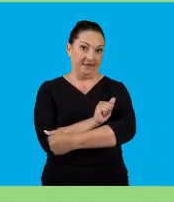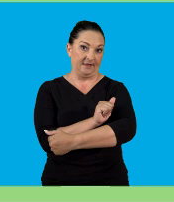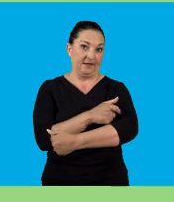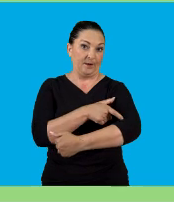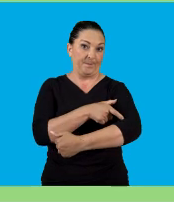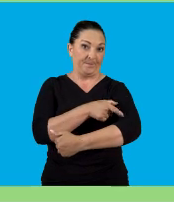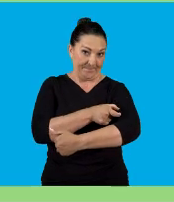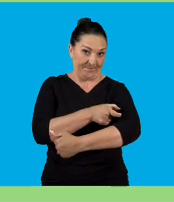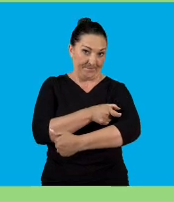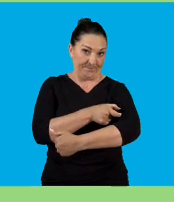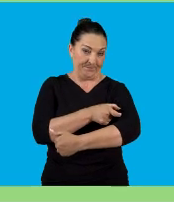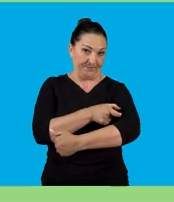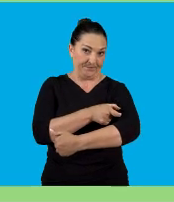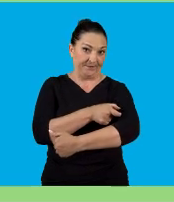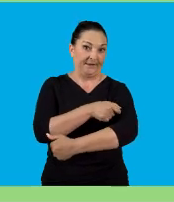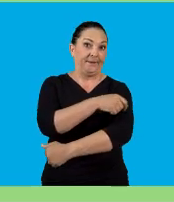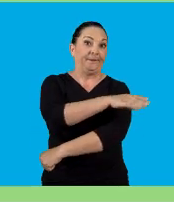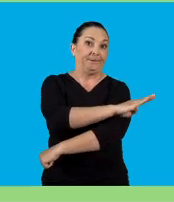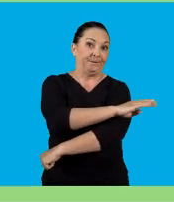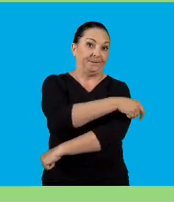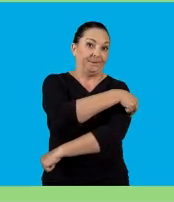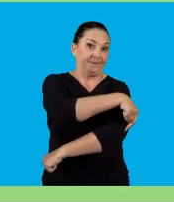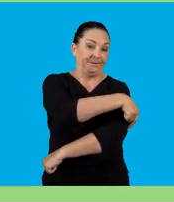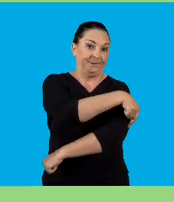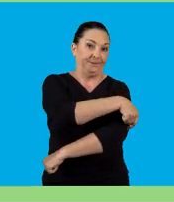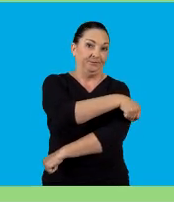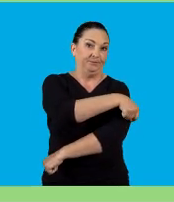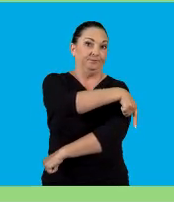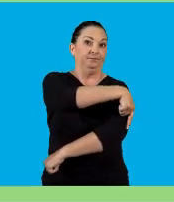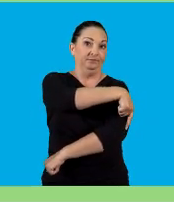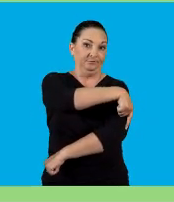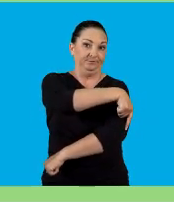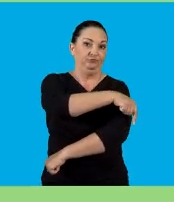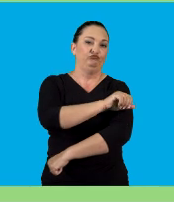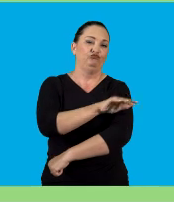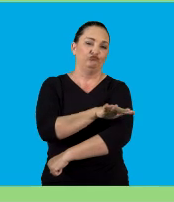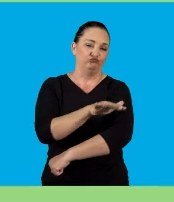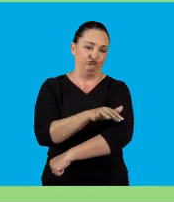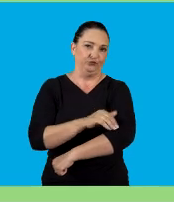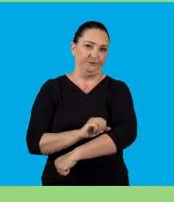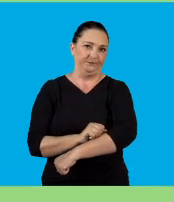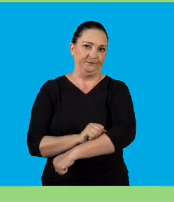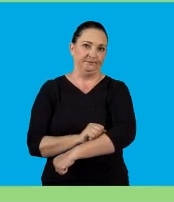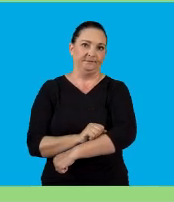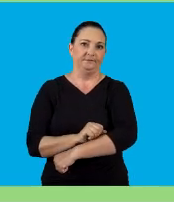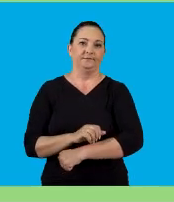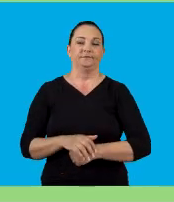the biceps, contract, the muscles at B, being the triceps, will relax.